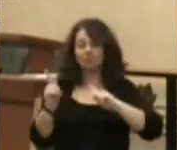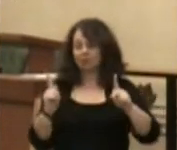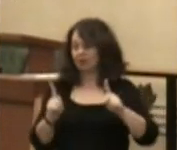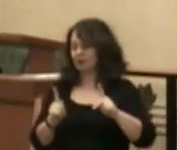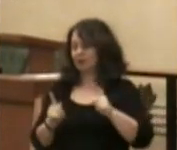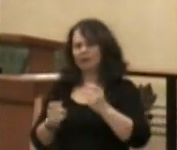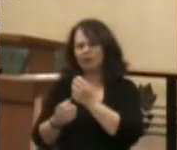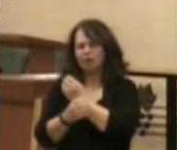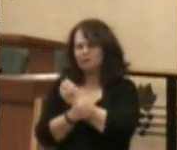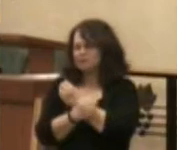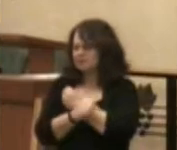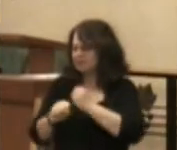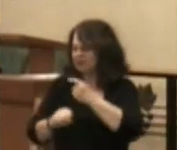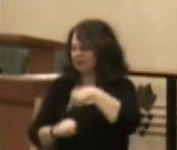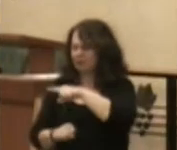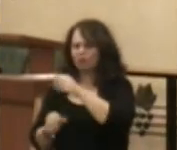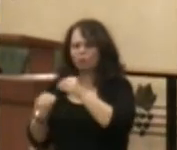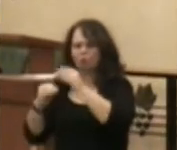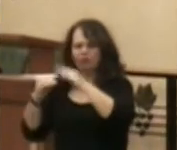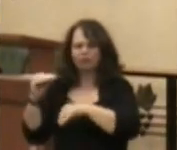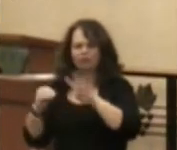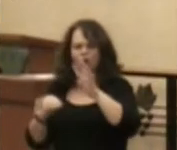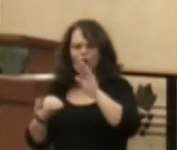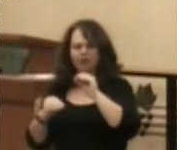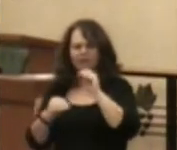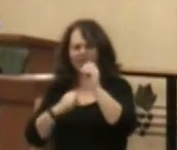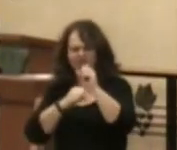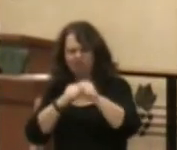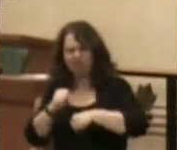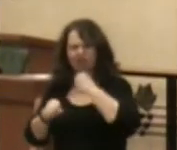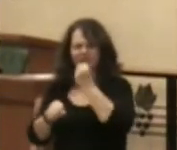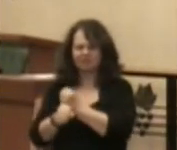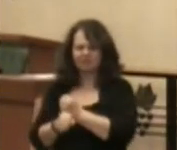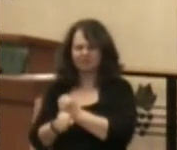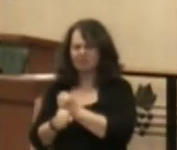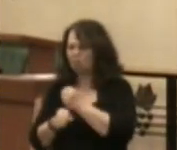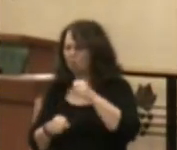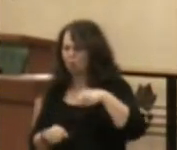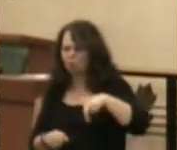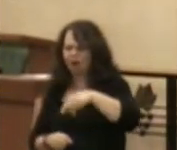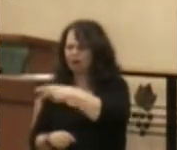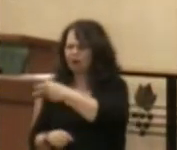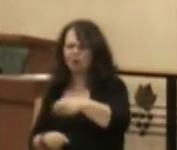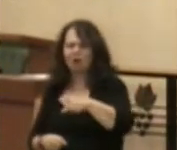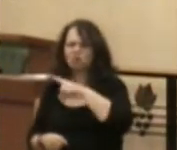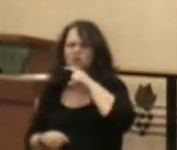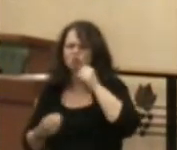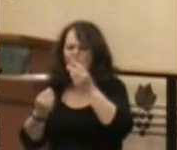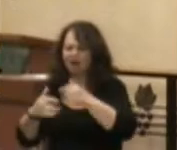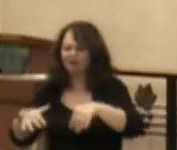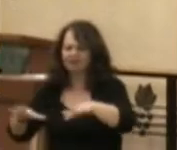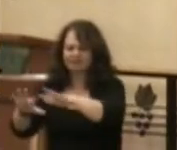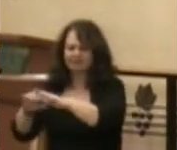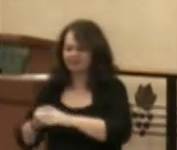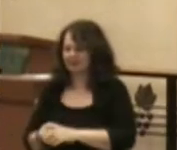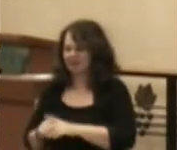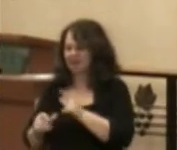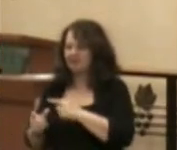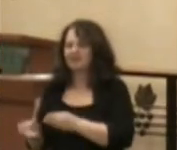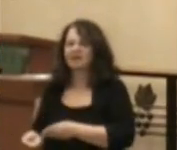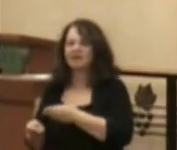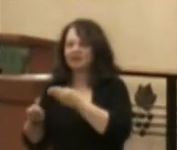40 years, wandering around in the wilderness, and finally bringing them to a land flowing with milk and honey, as the Bible tells